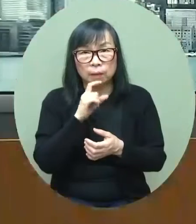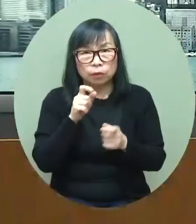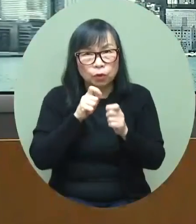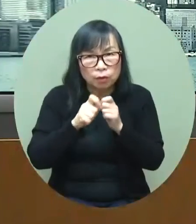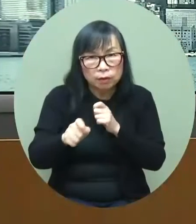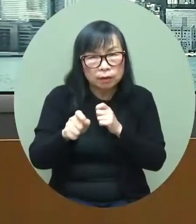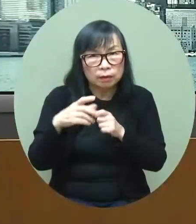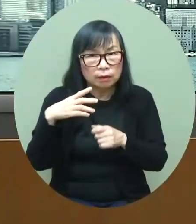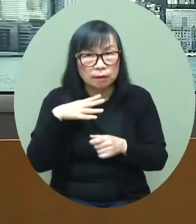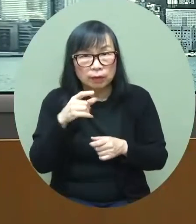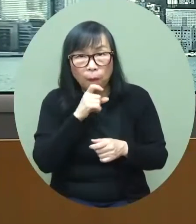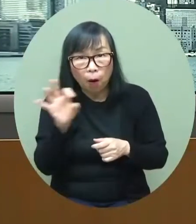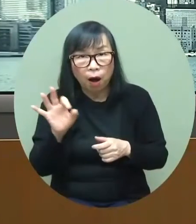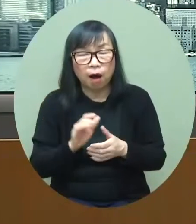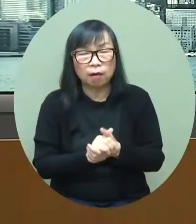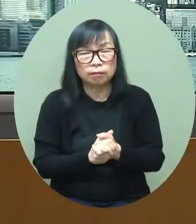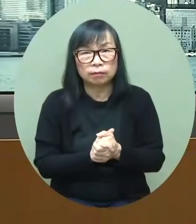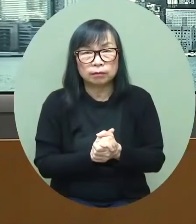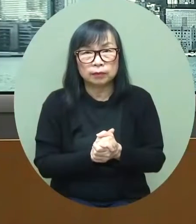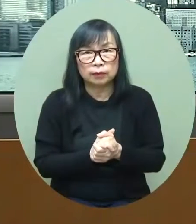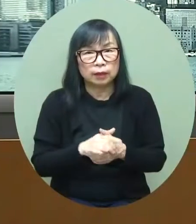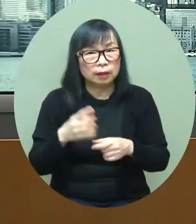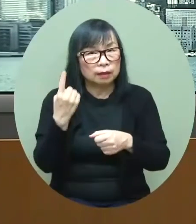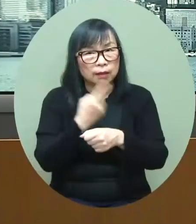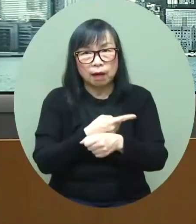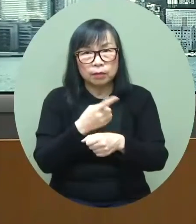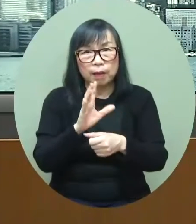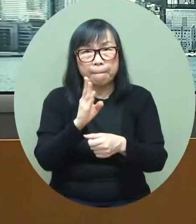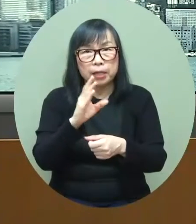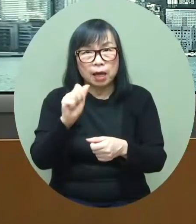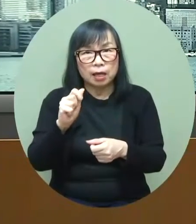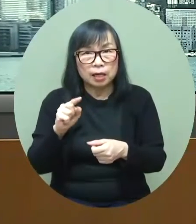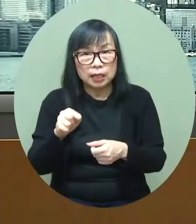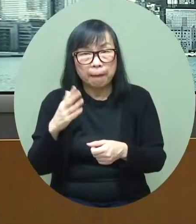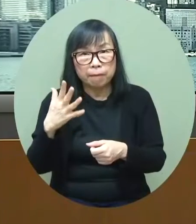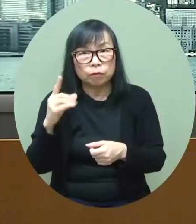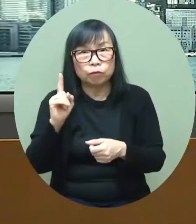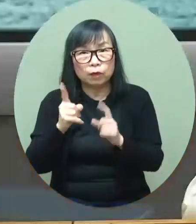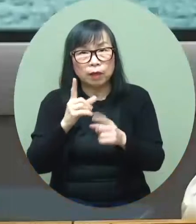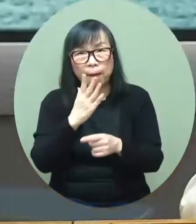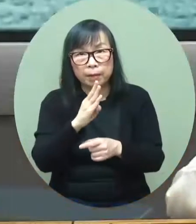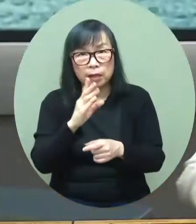no other reports of BA5 or BA4 cases so far from our laboratory.